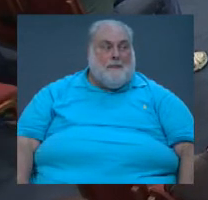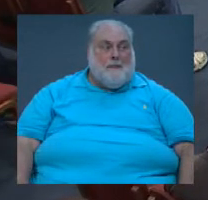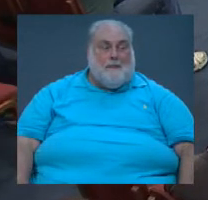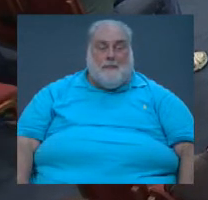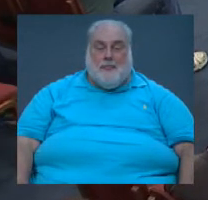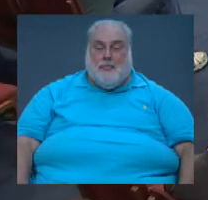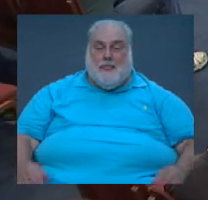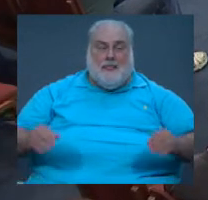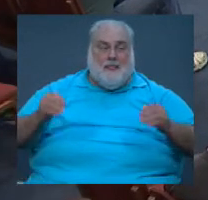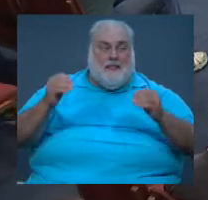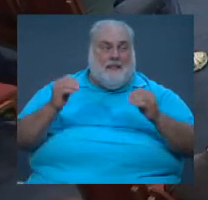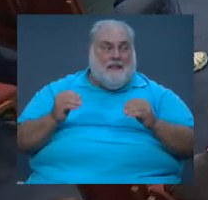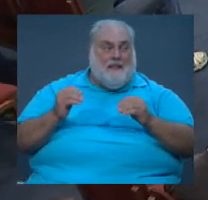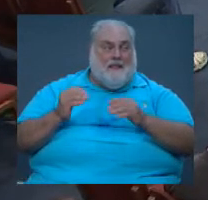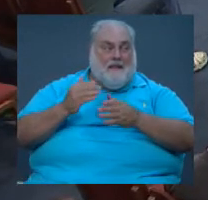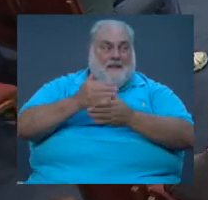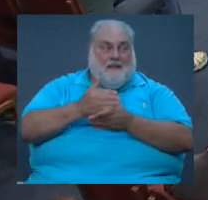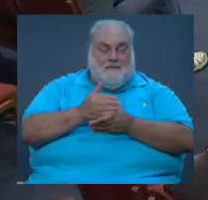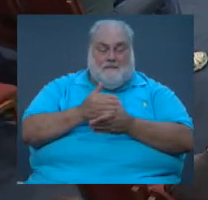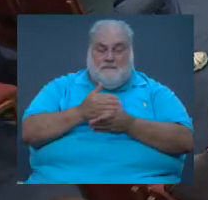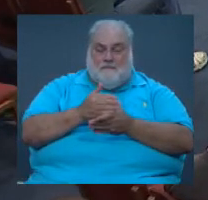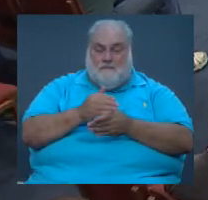Seeing no questions,